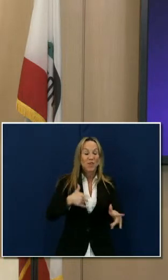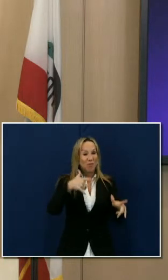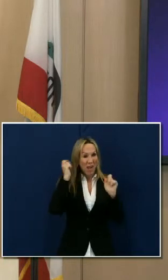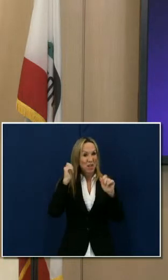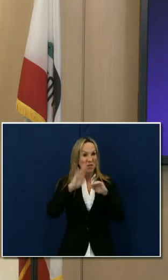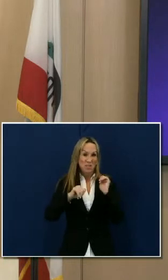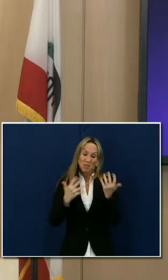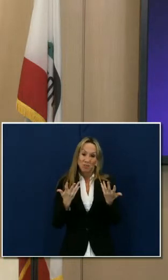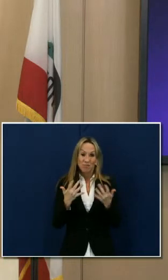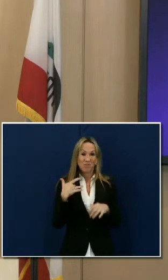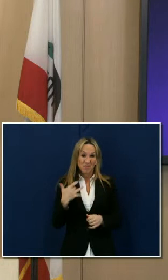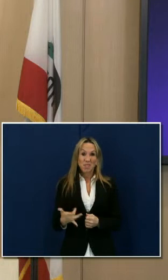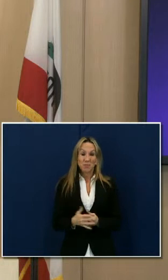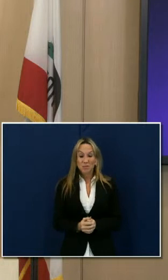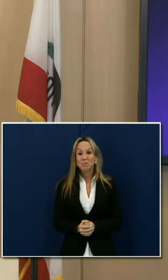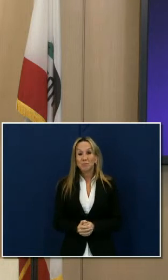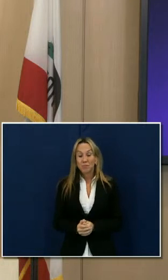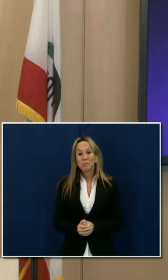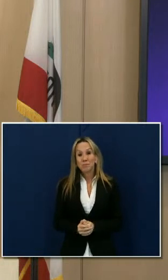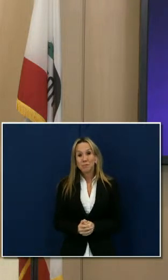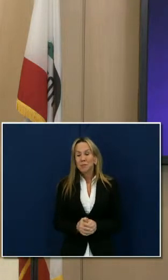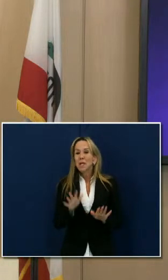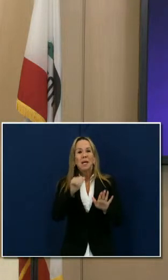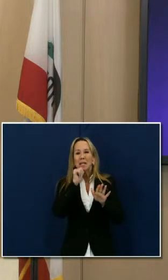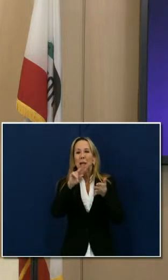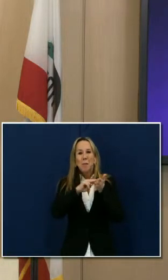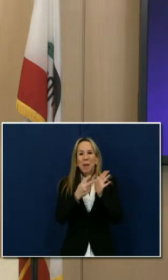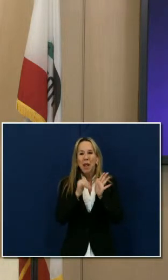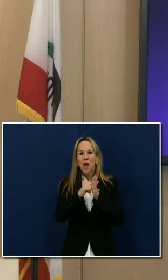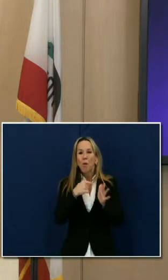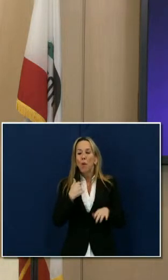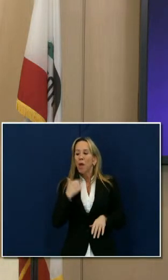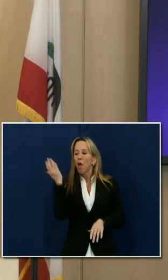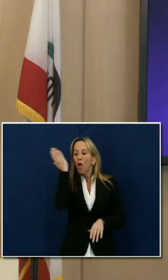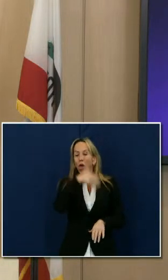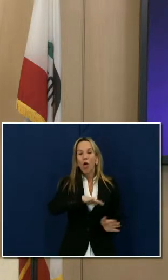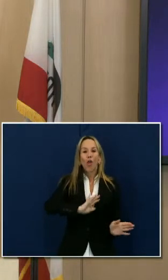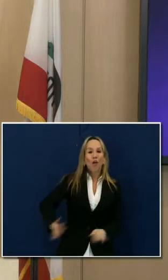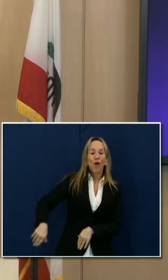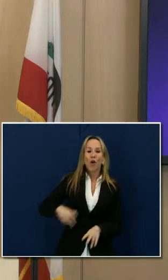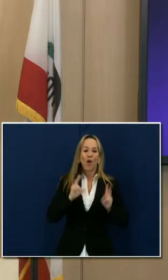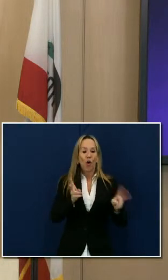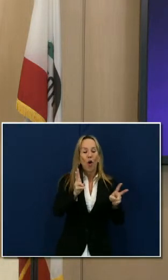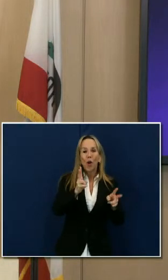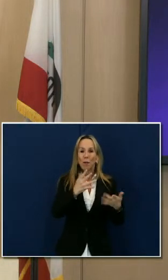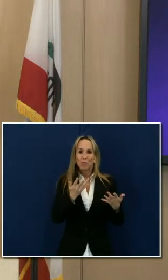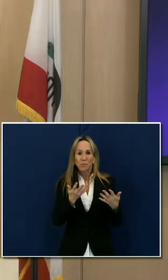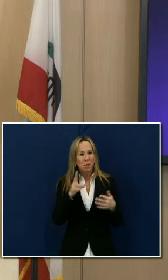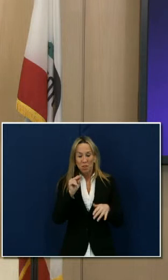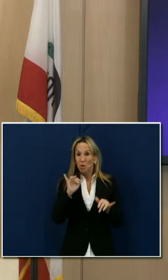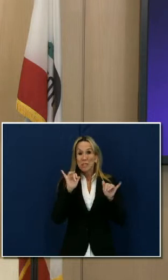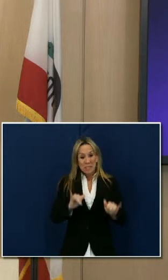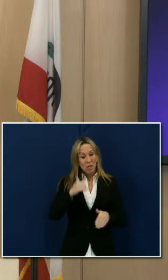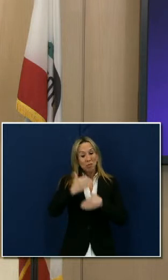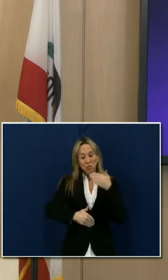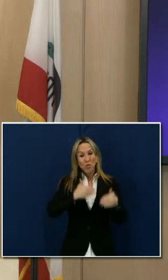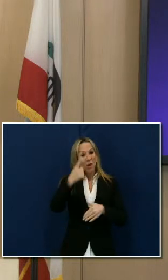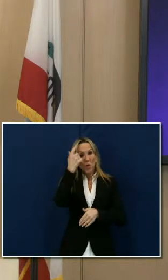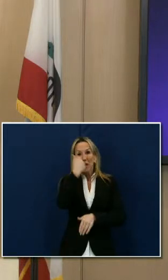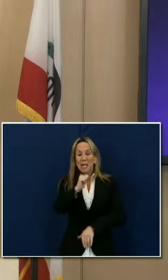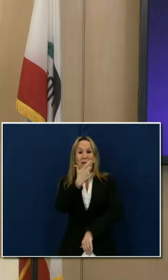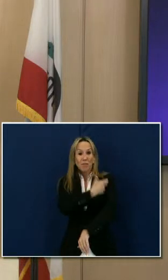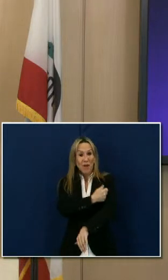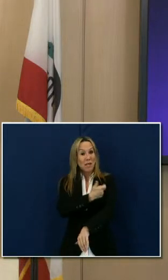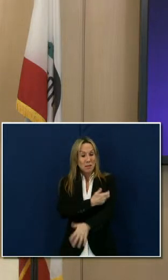quicker timeline. There were no steps skipped of what would happen in a normal vaccine process. They were just done